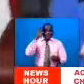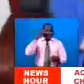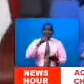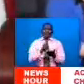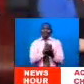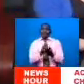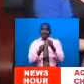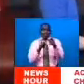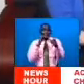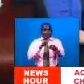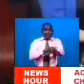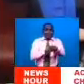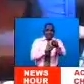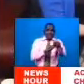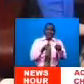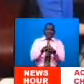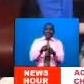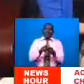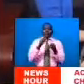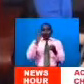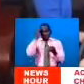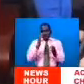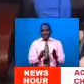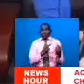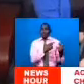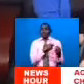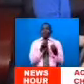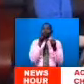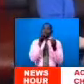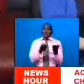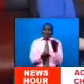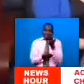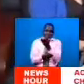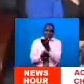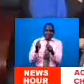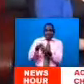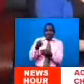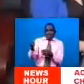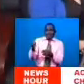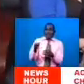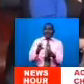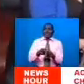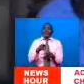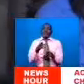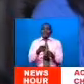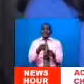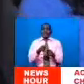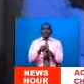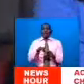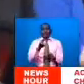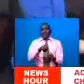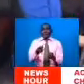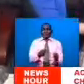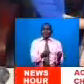ambassador, Madame Sun Baohong, and the Information and Media Relations Minister, Mr. Mahama Ayariga, centered on strategies